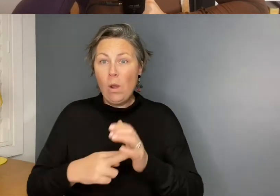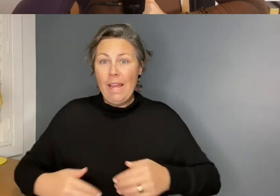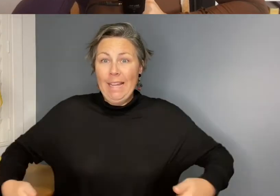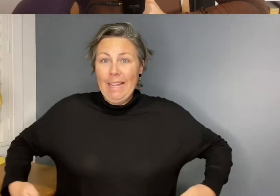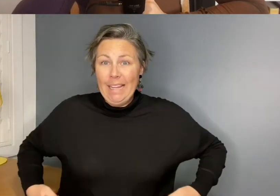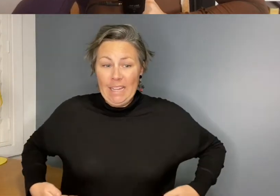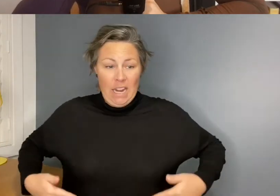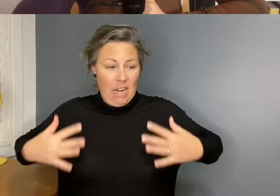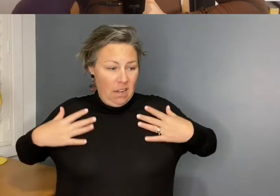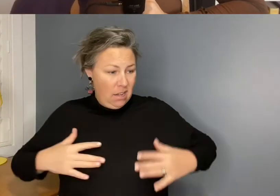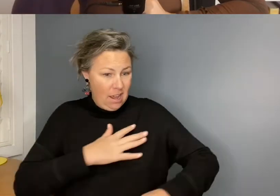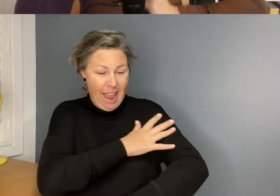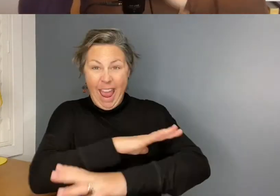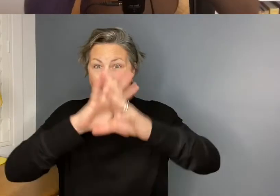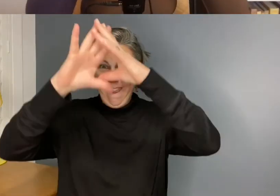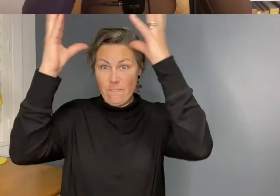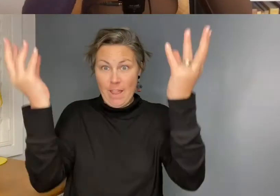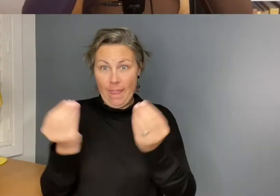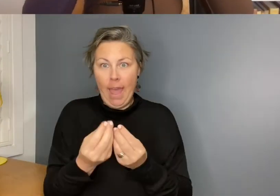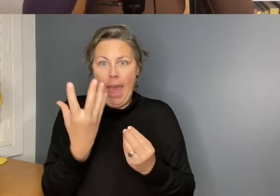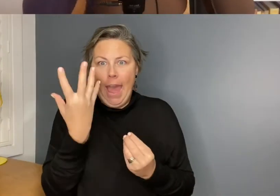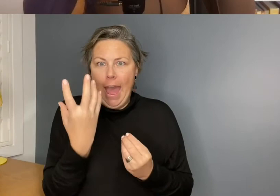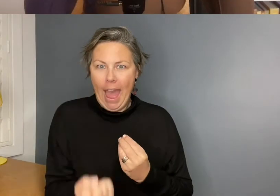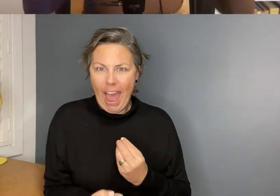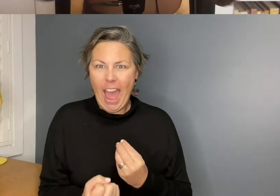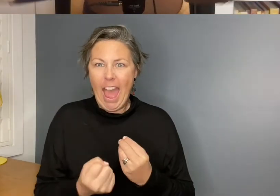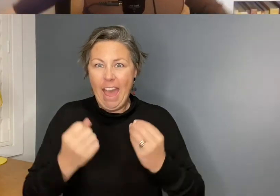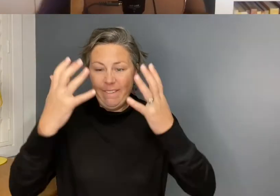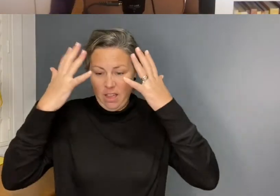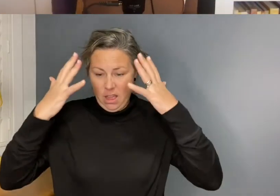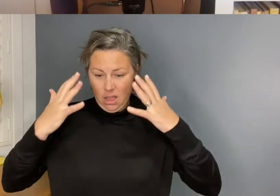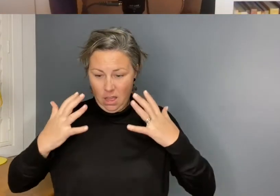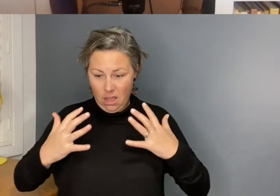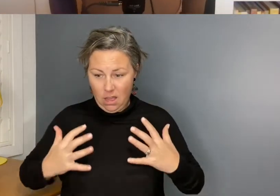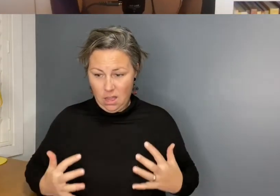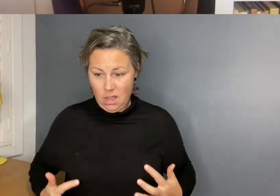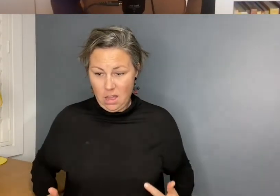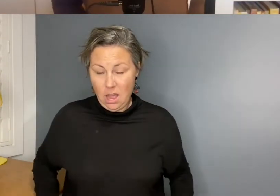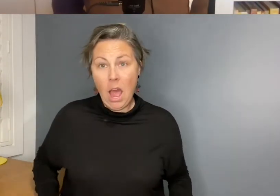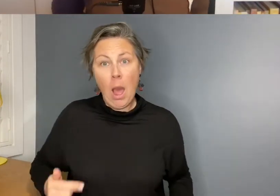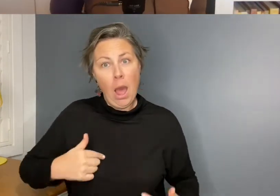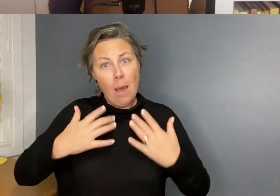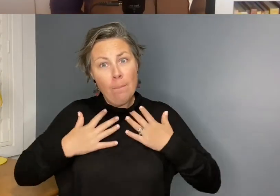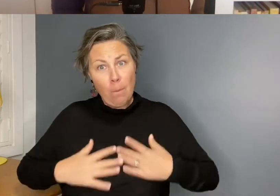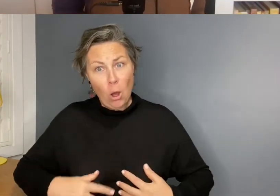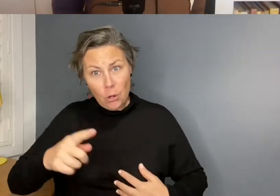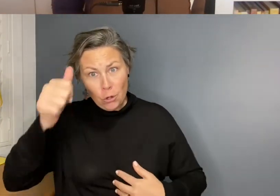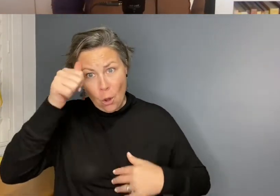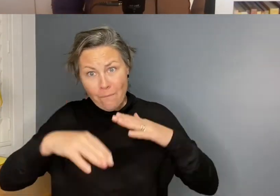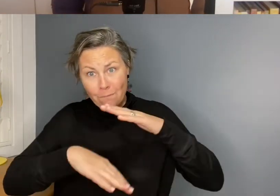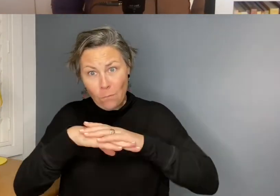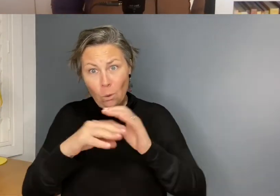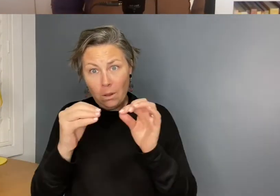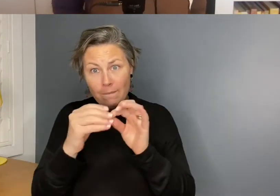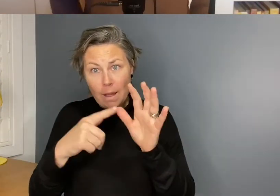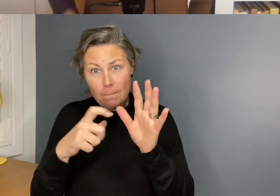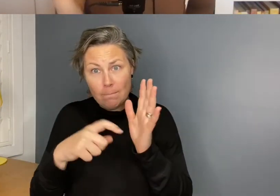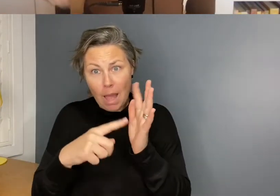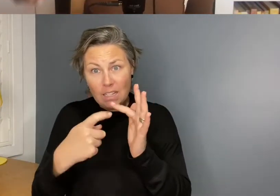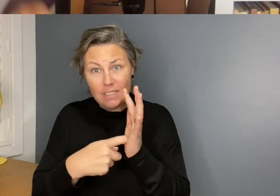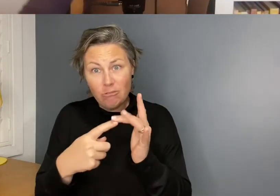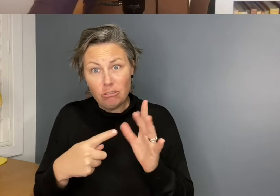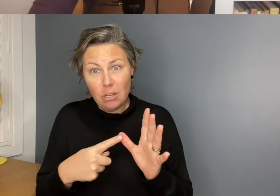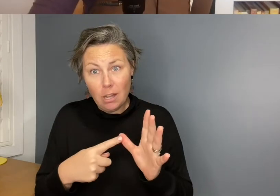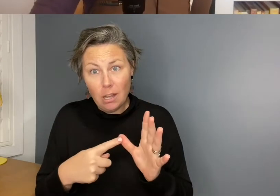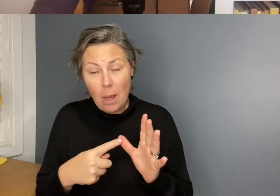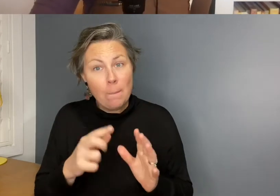bacteria. And it can get a little bit creepy when you think about it like that, but we wouldn't exist if we weren't convenient microbial